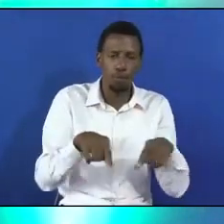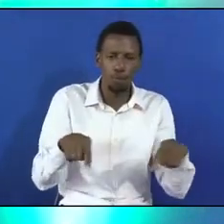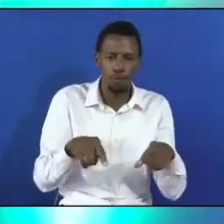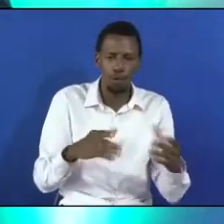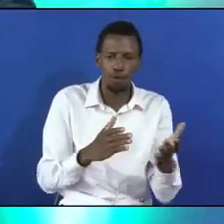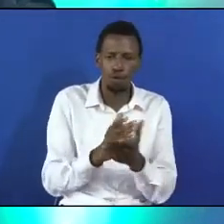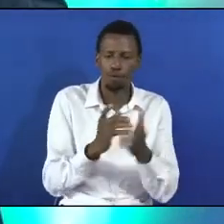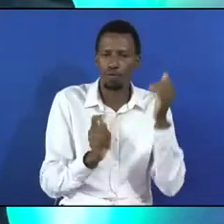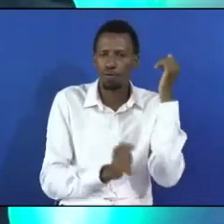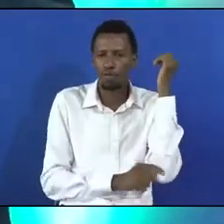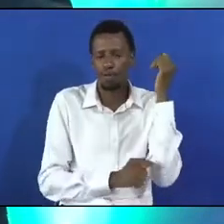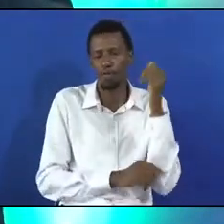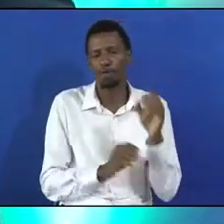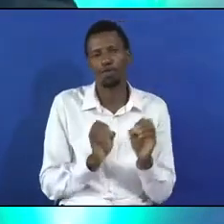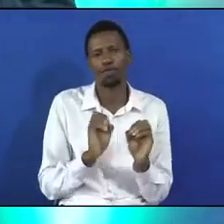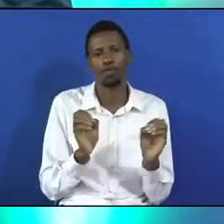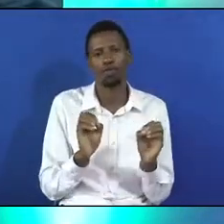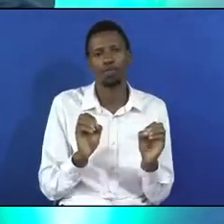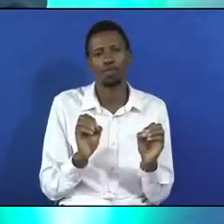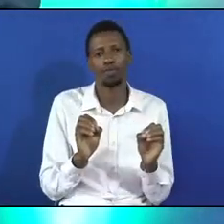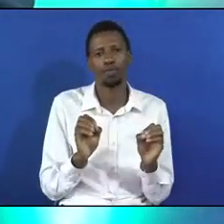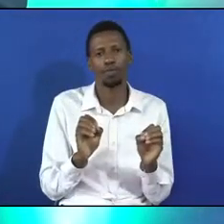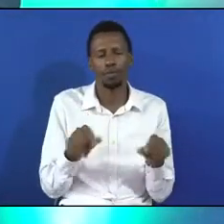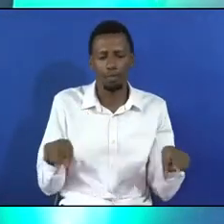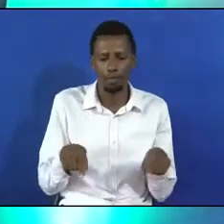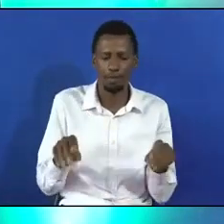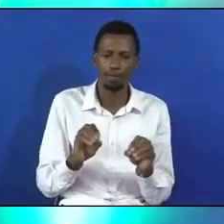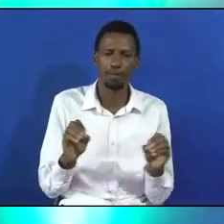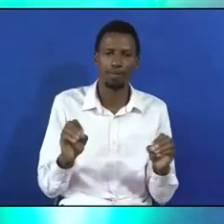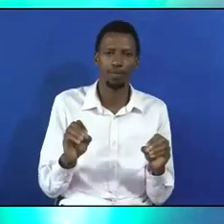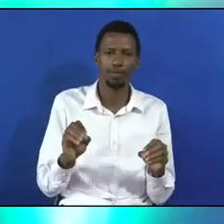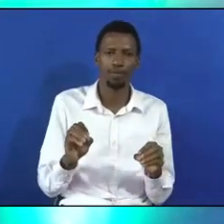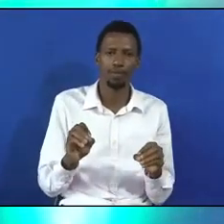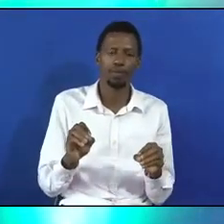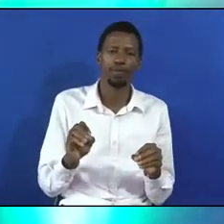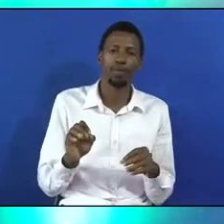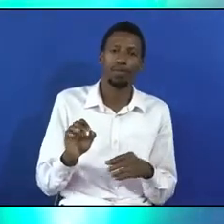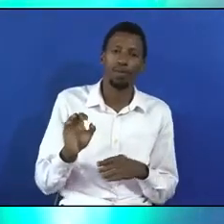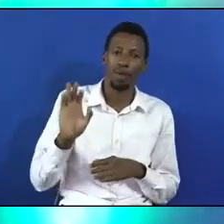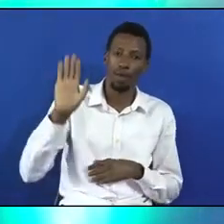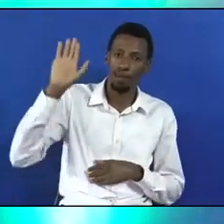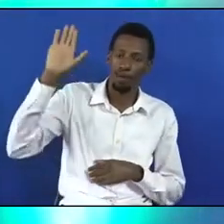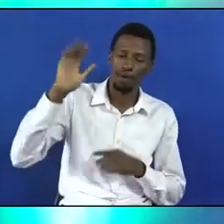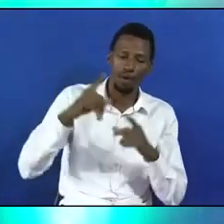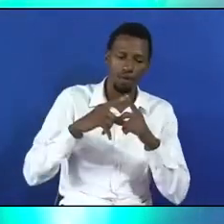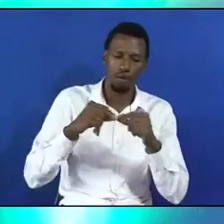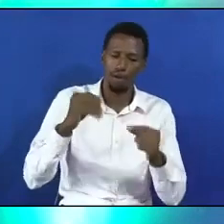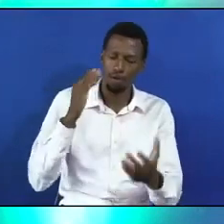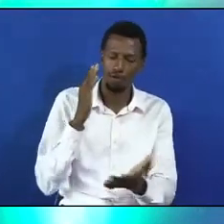brought, that the devil brought to Job. Therefore, his word was true.